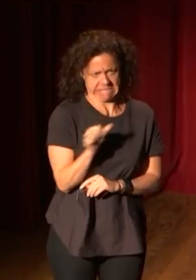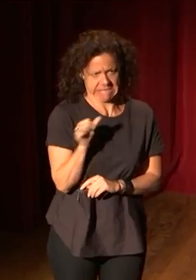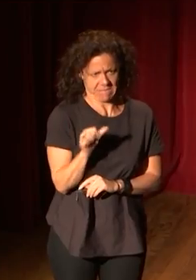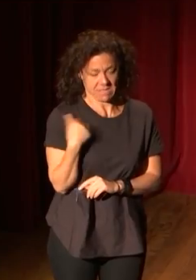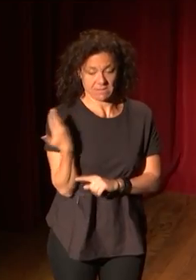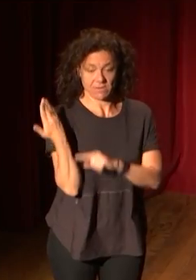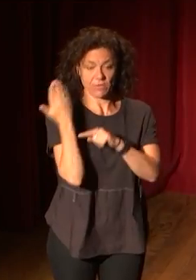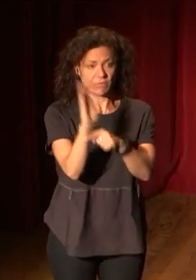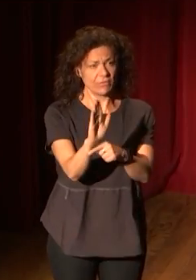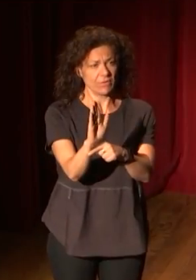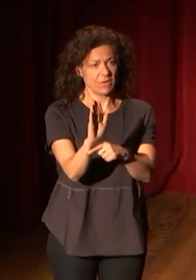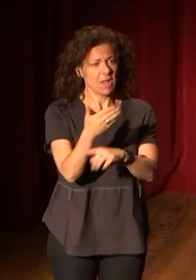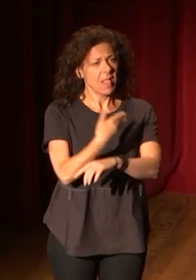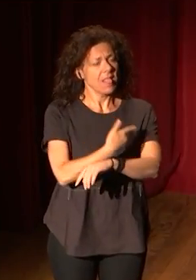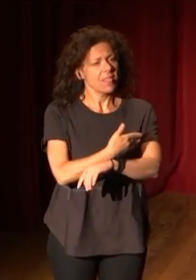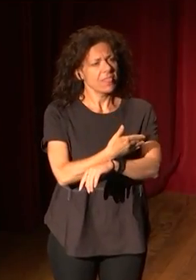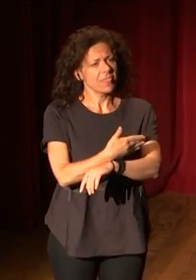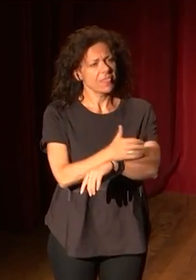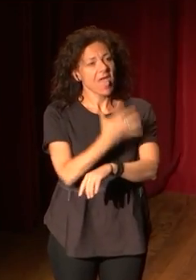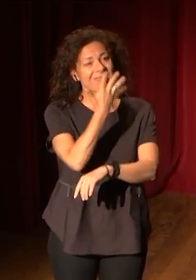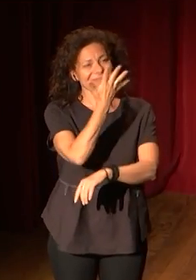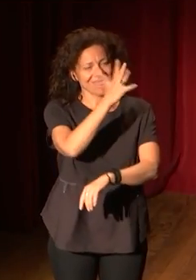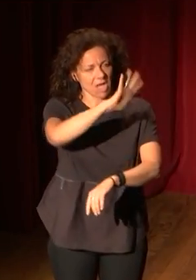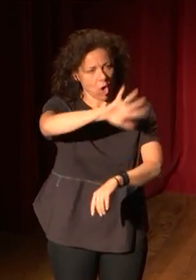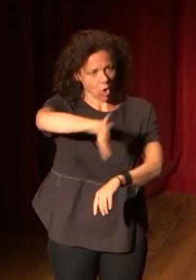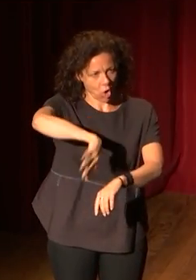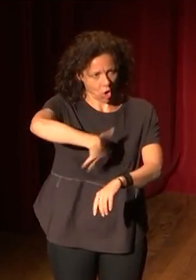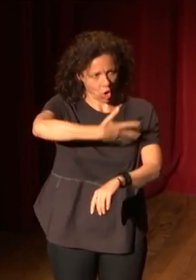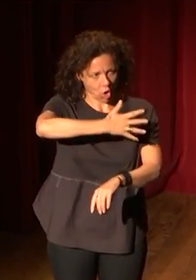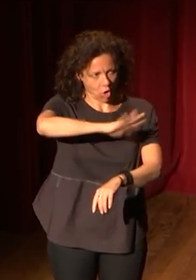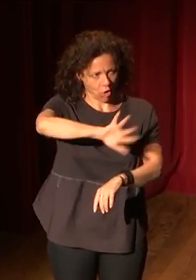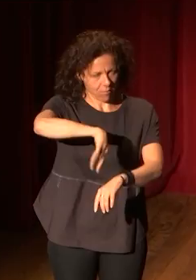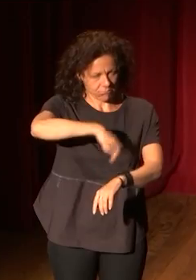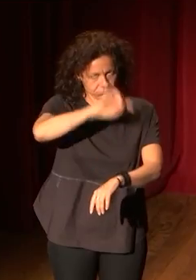compare the compare durou casi five hours, is impresionante.